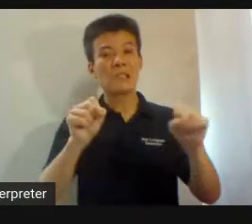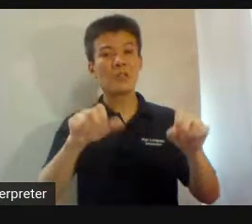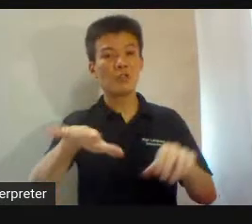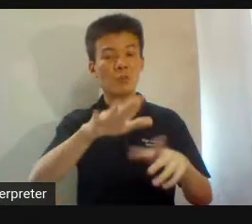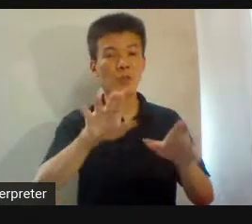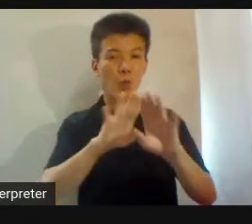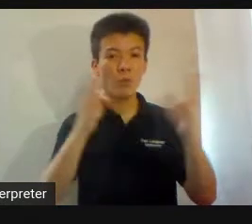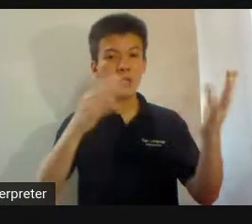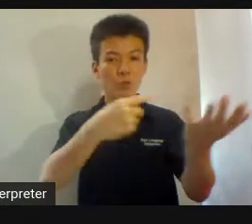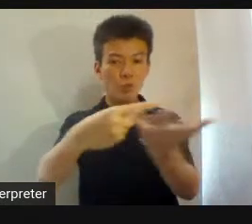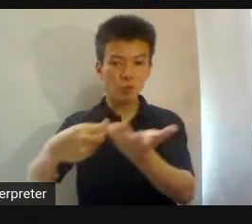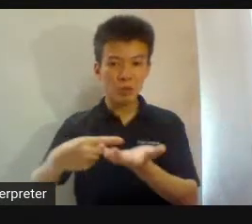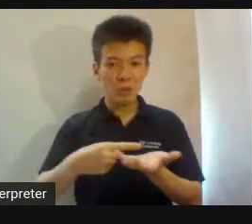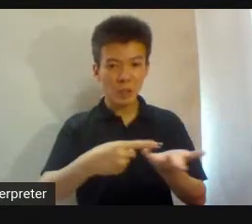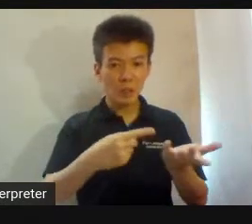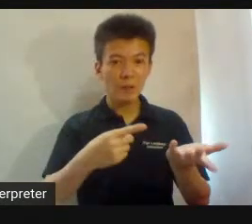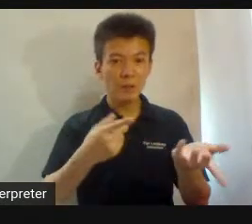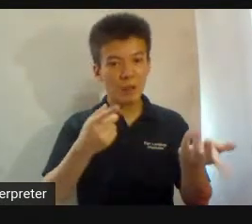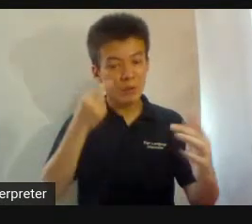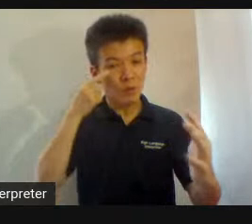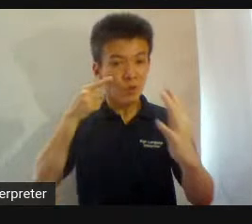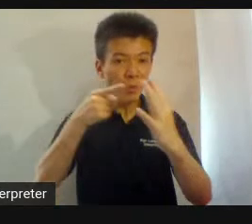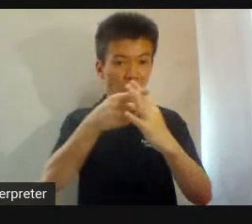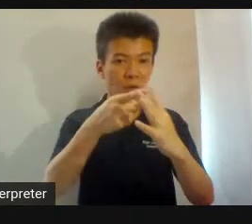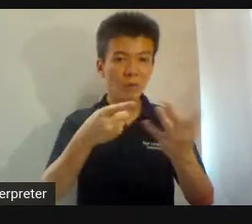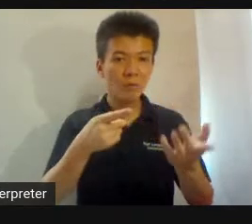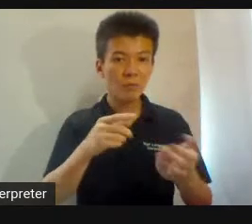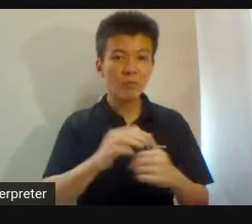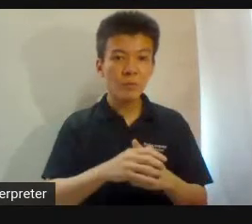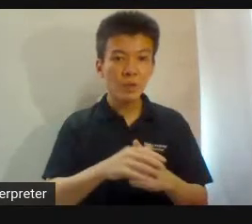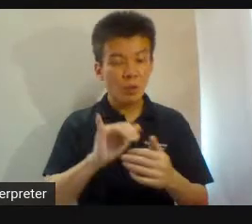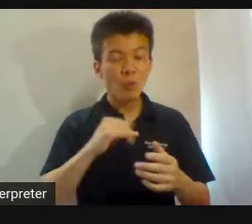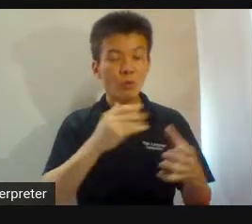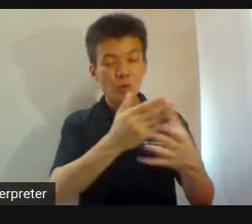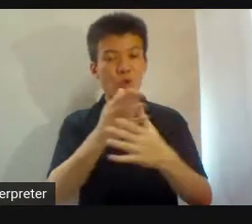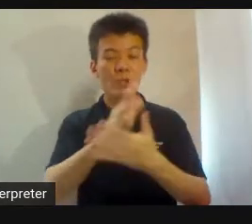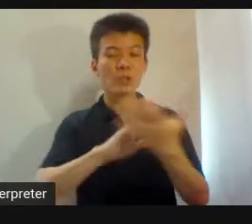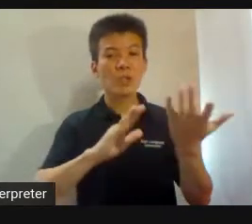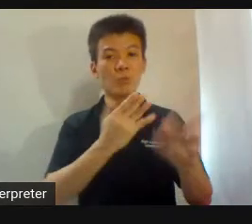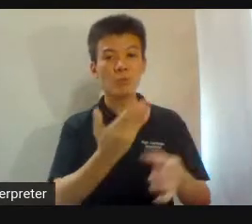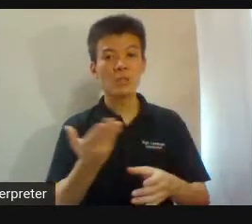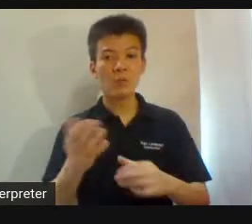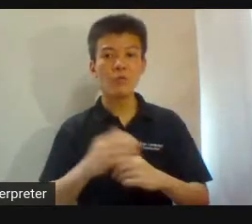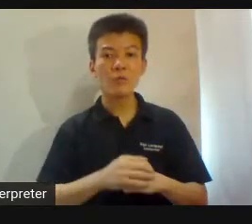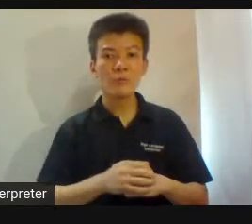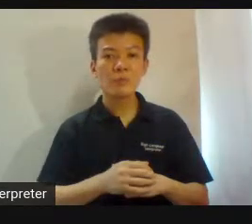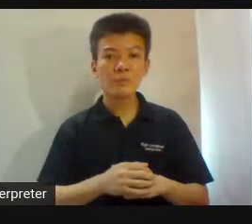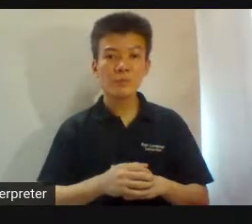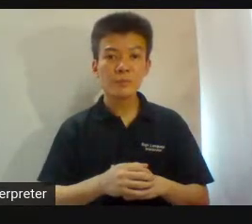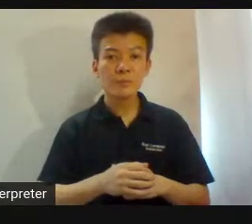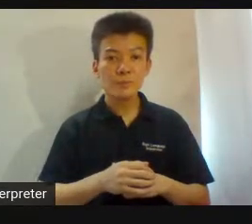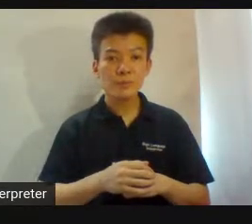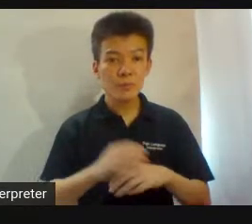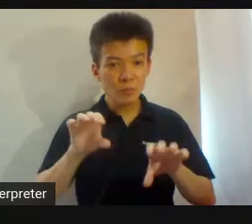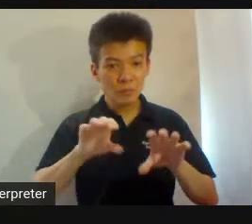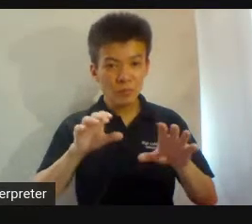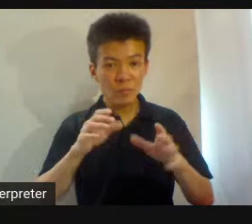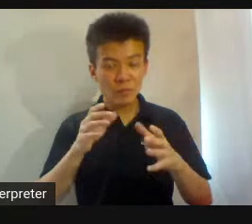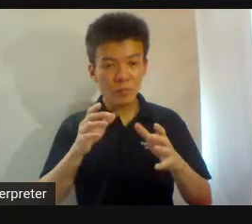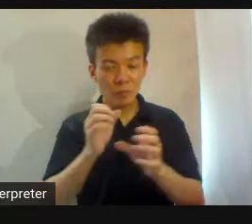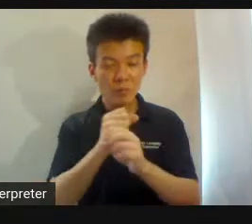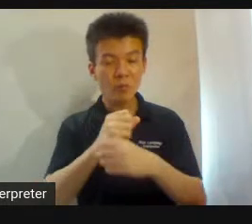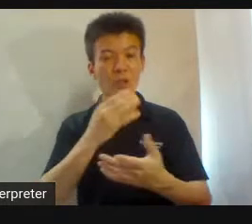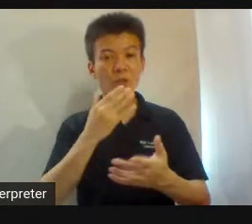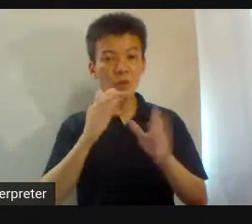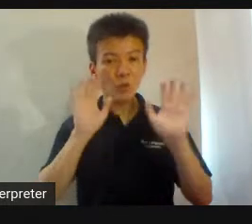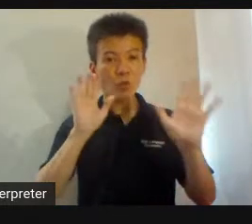to discuss. Yes. And a transparency that, you know, that this is, we're going to share some stuff in here. And then that moved on to making some great theatre as